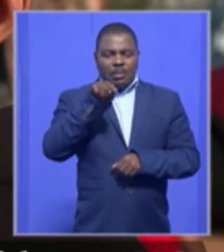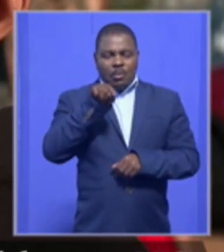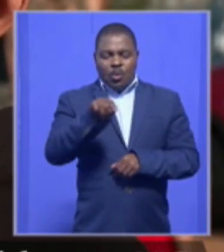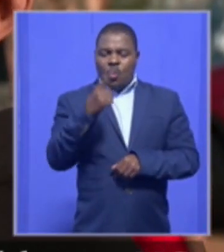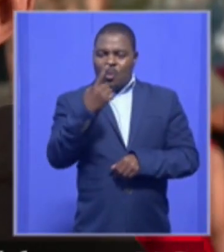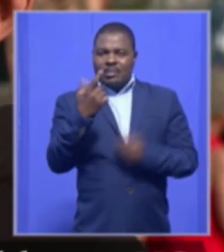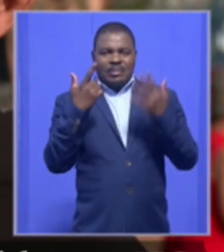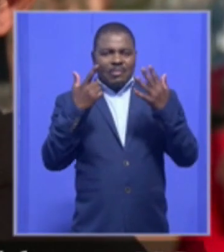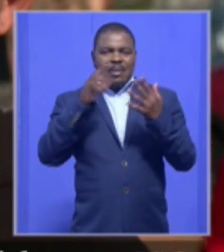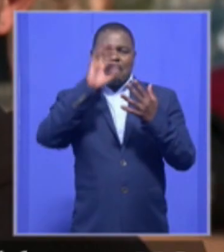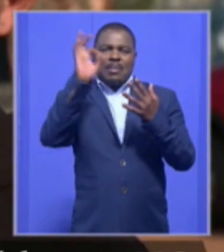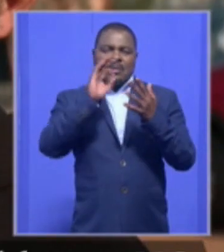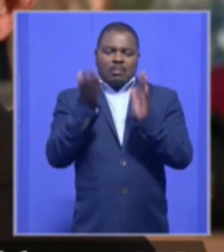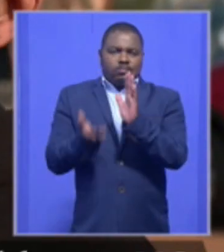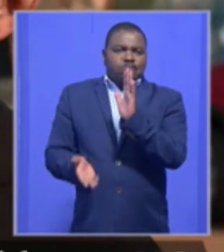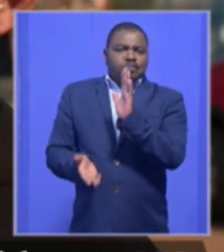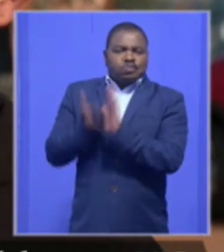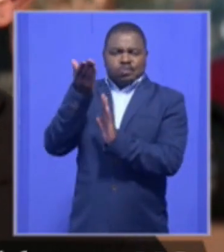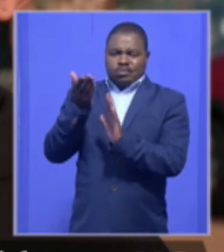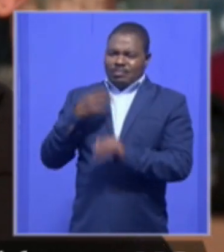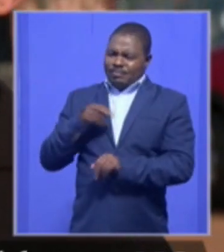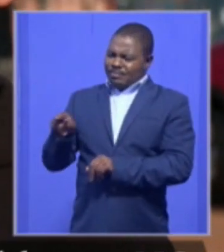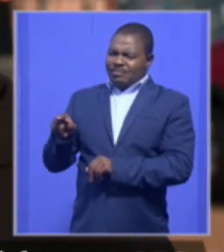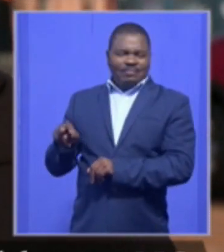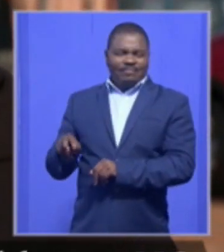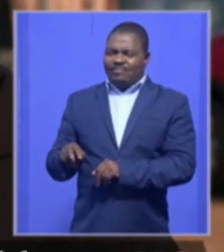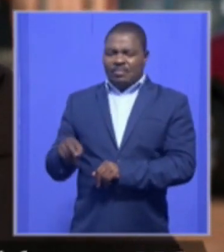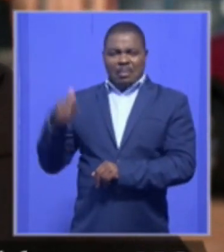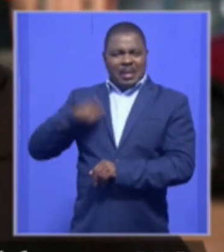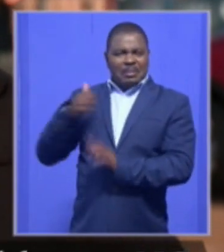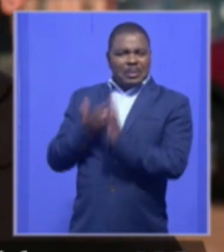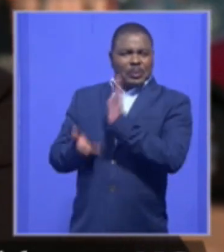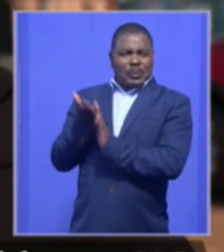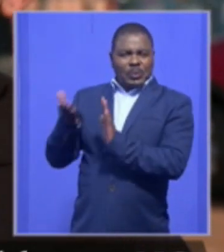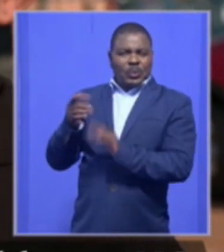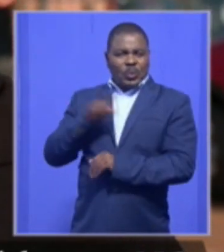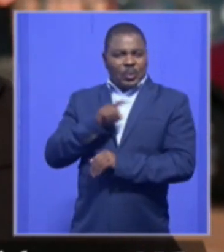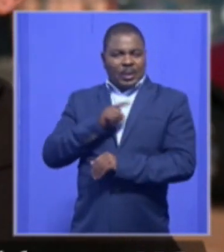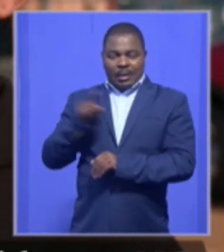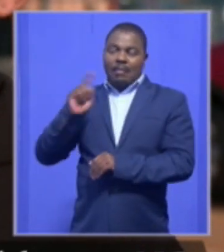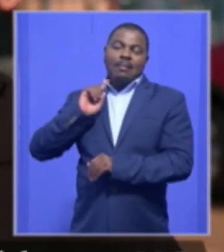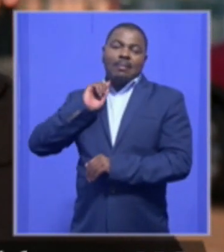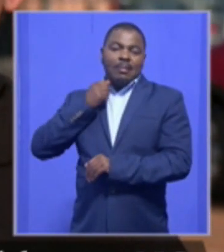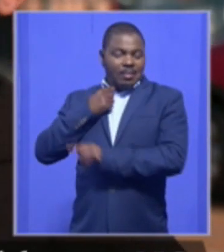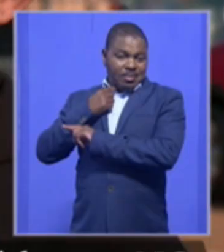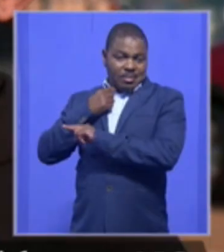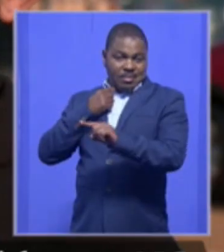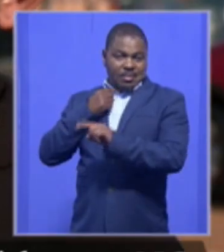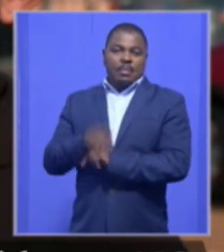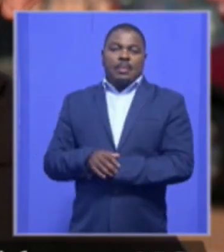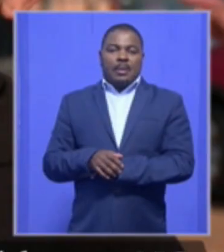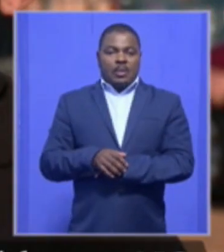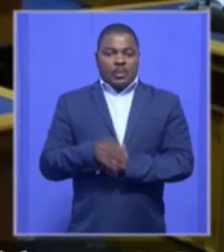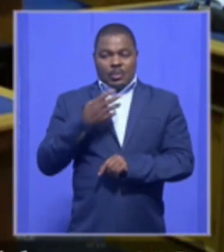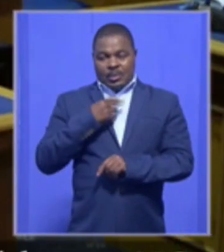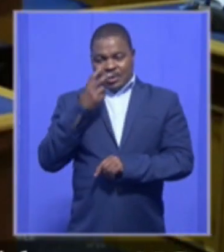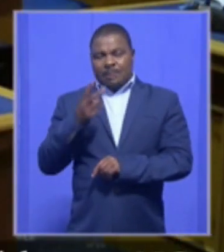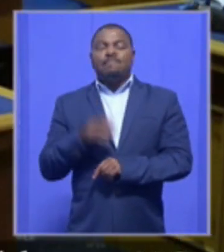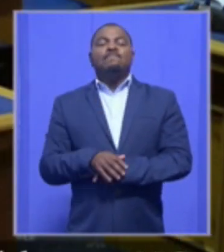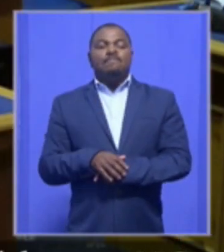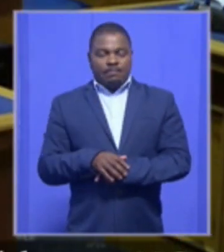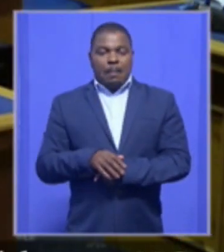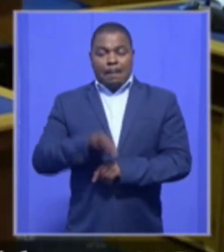14.17% increase, which is disingenuous from the municipality because they are misleading and they are lying to the people. So that is why we are making this call that